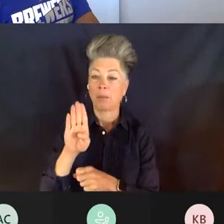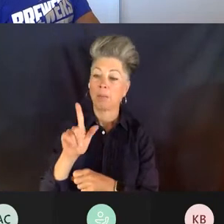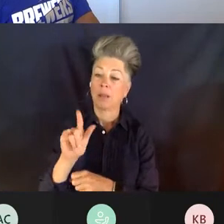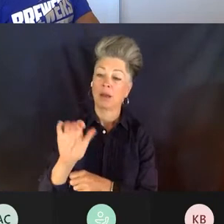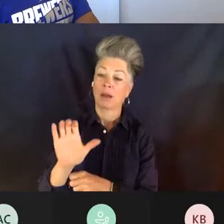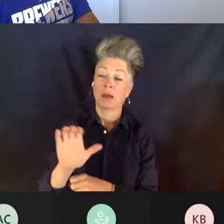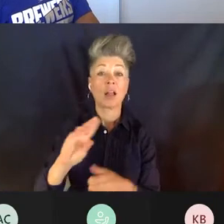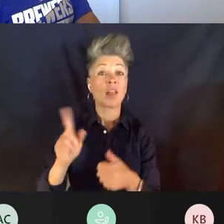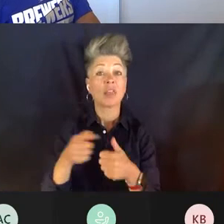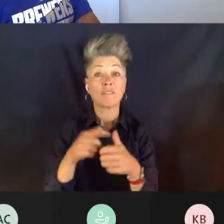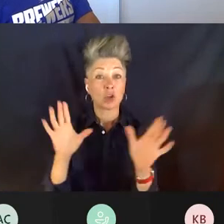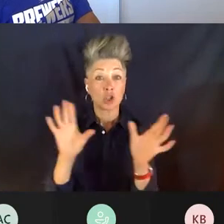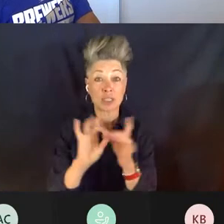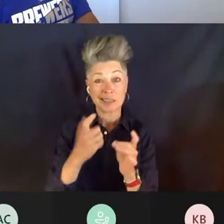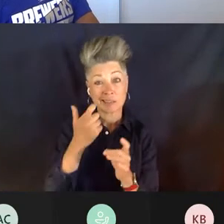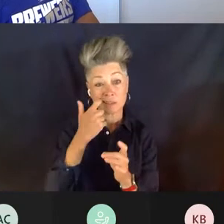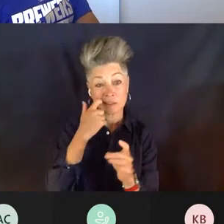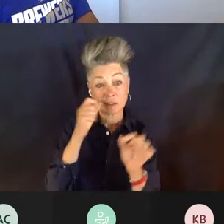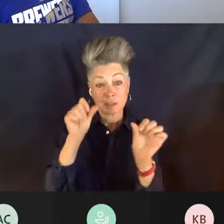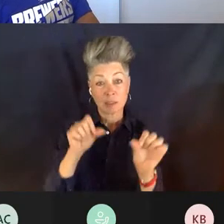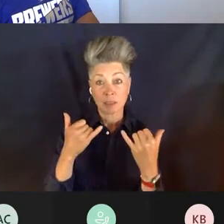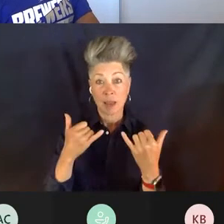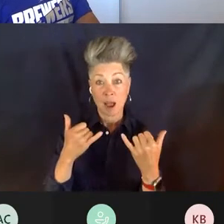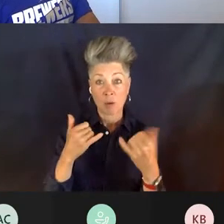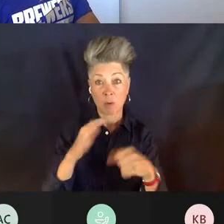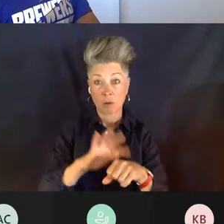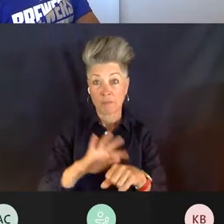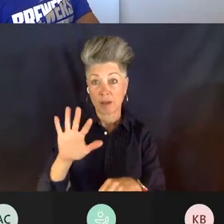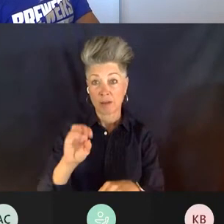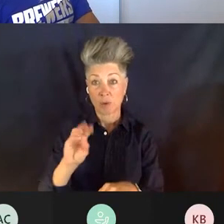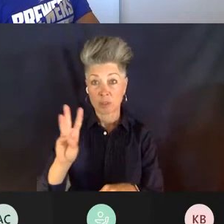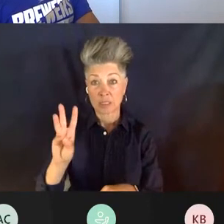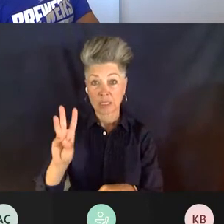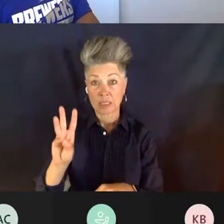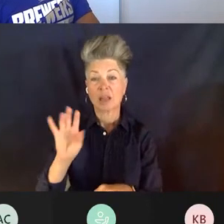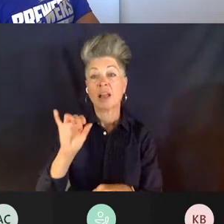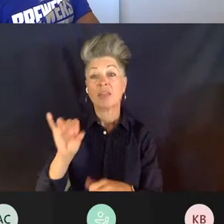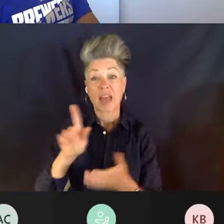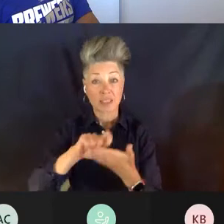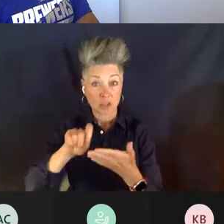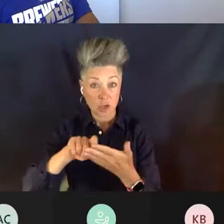that I just posted right now from 5:06 p.m., that's from the notes from last week.